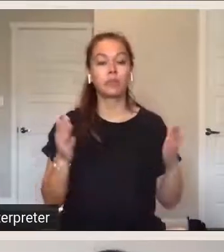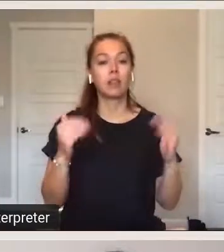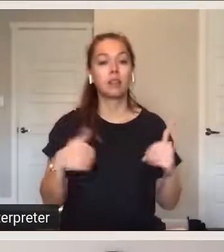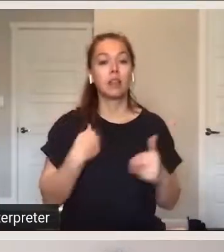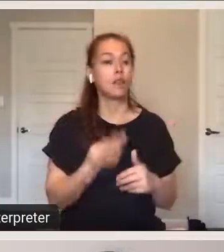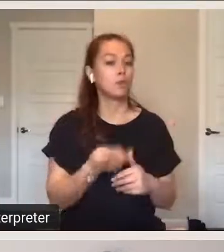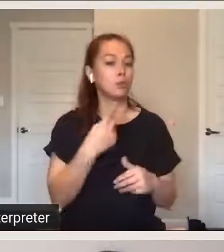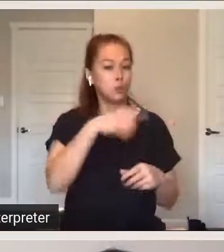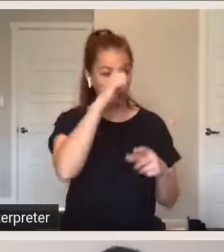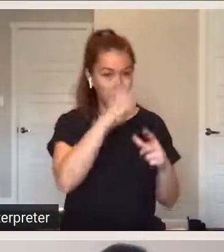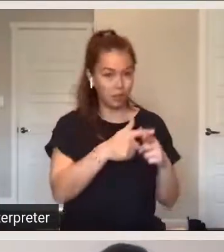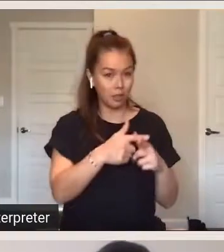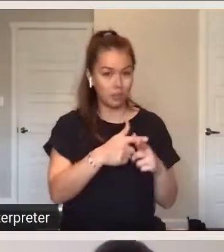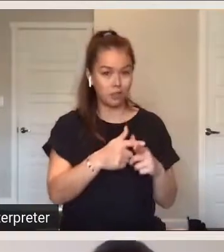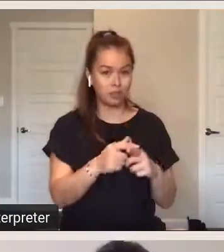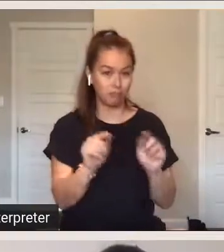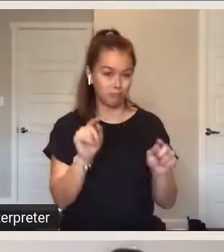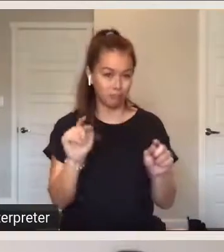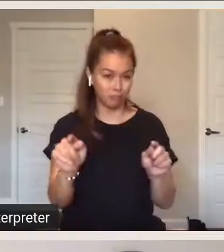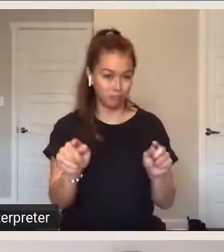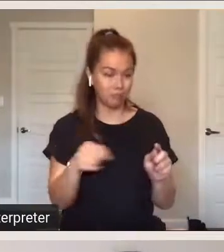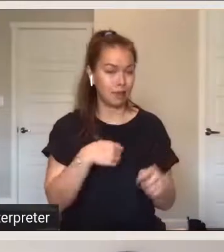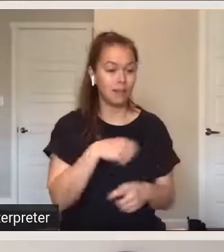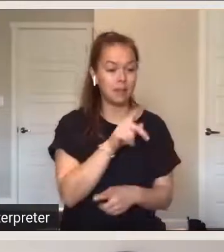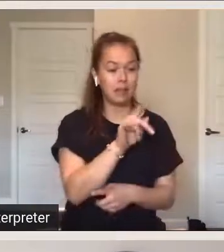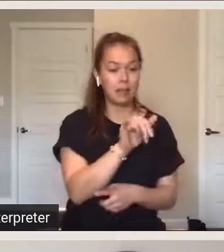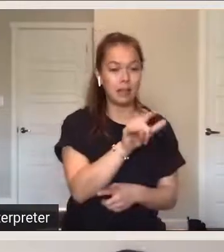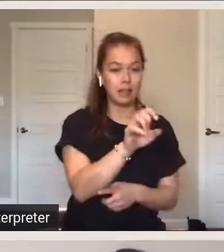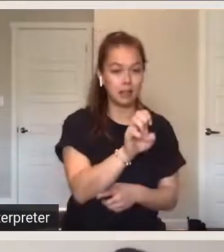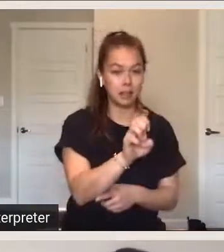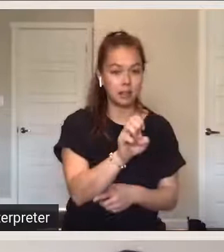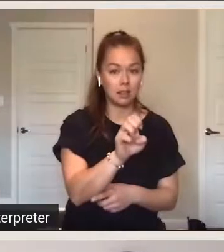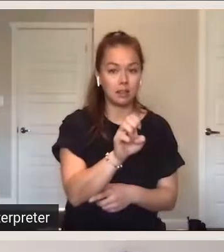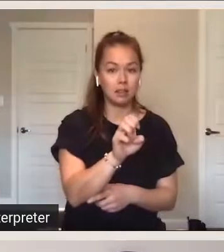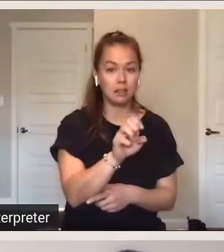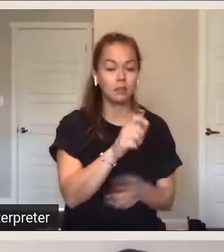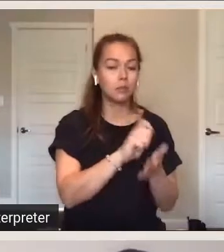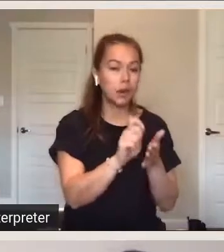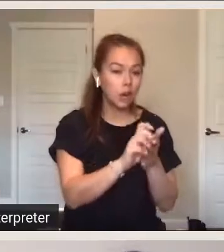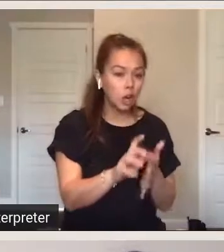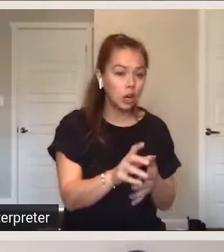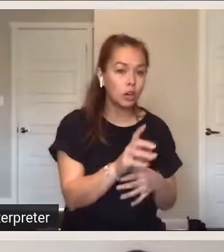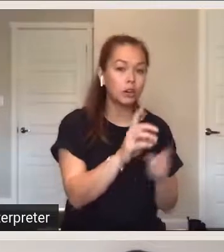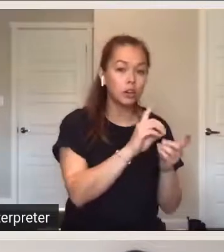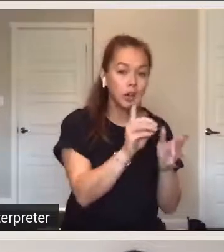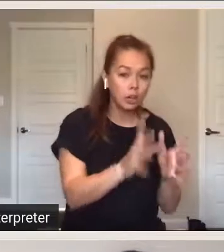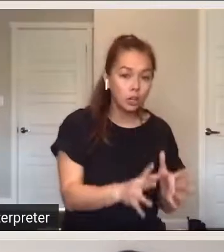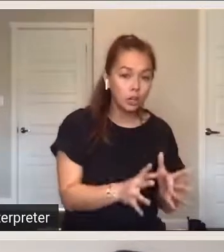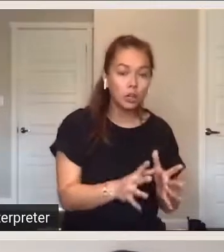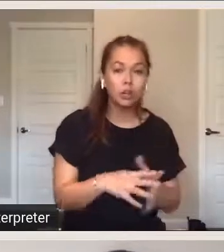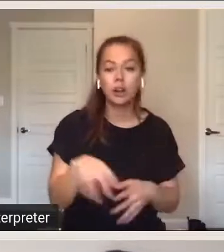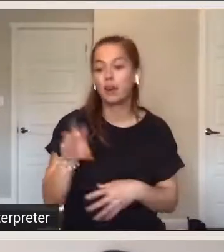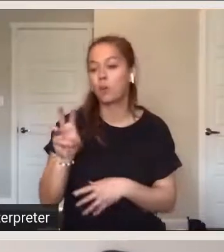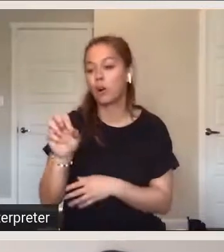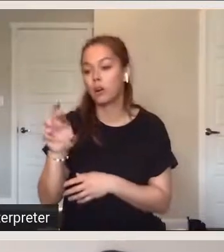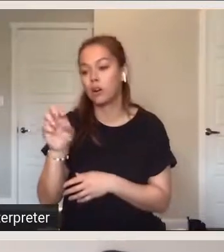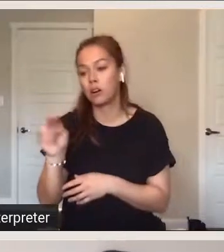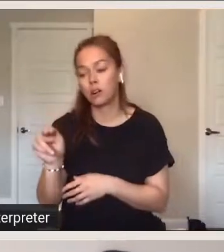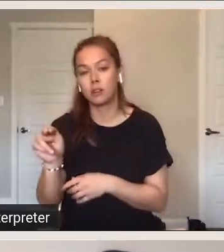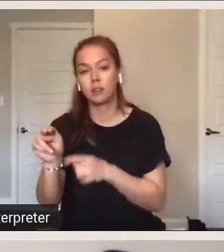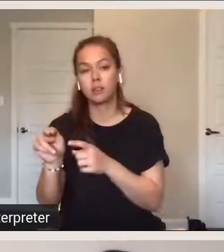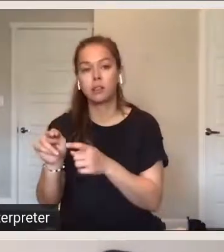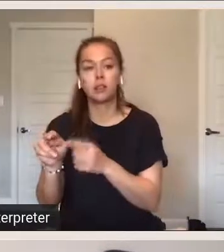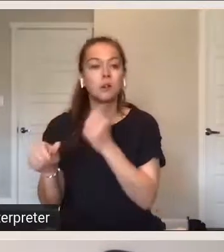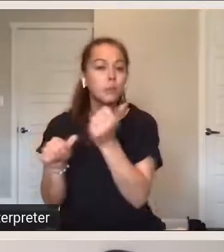joining us here. So we've got Kyle Credo, writer and director, and Warren Credo, associate producer and editor of